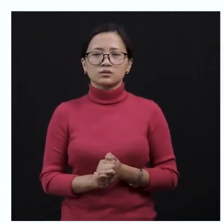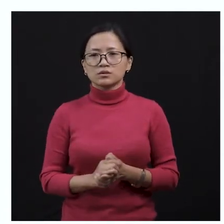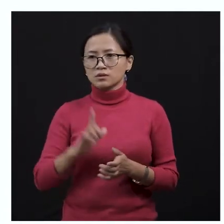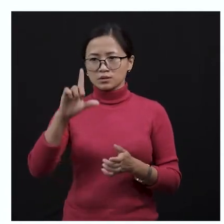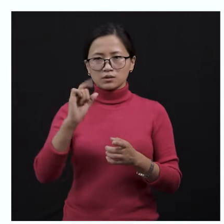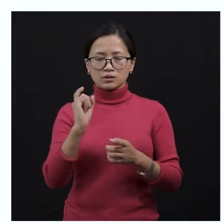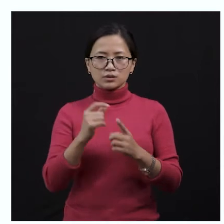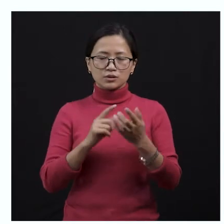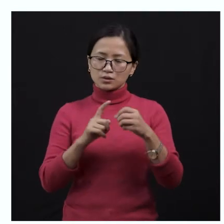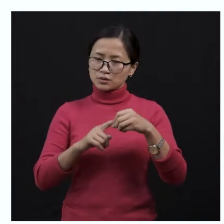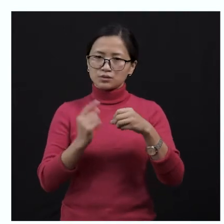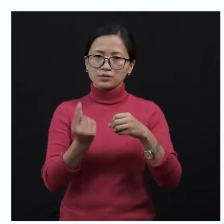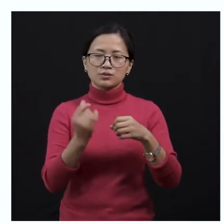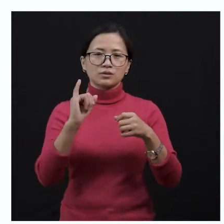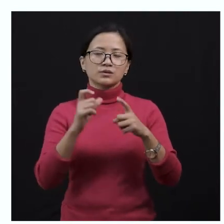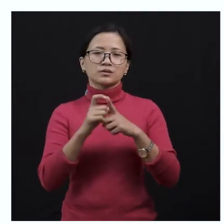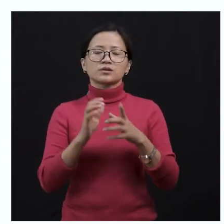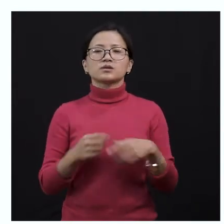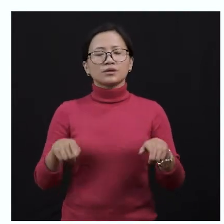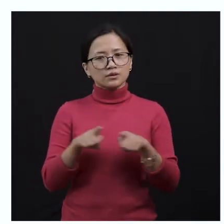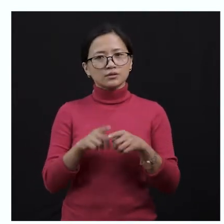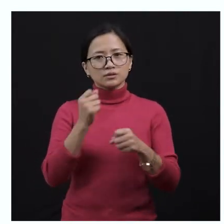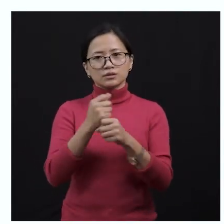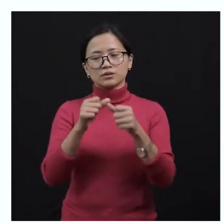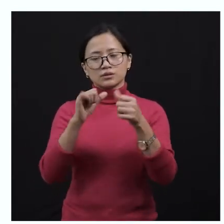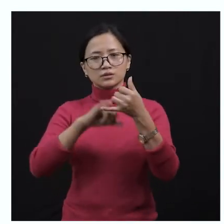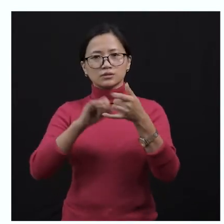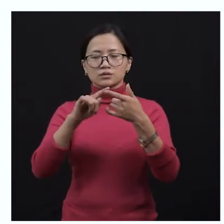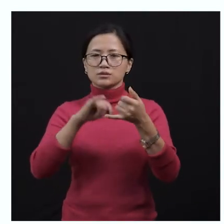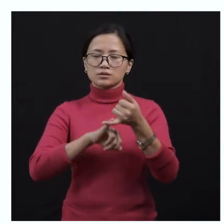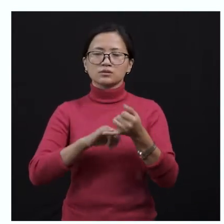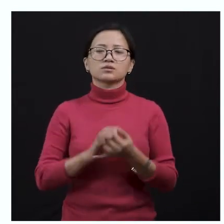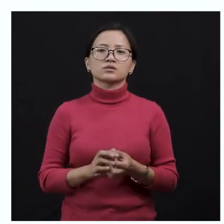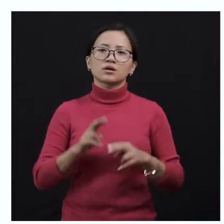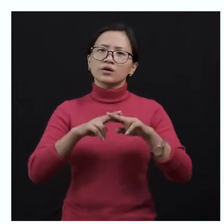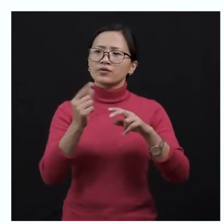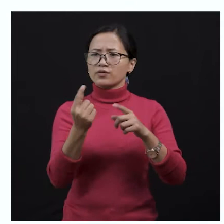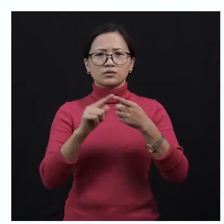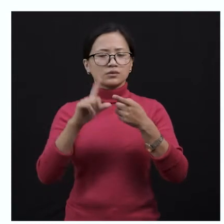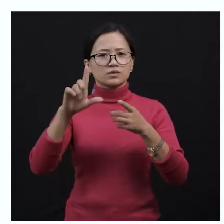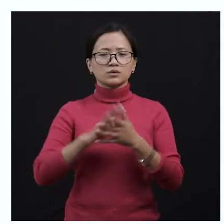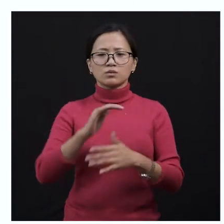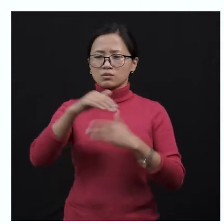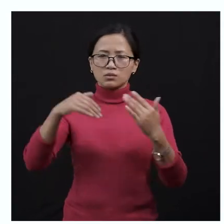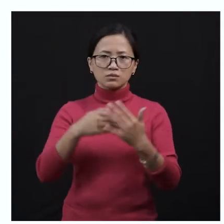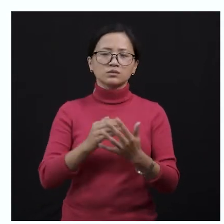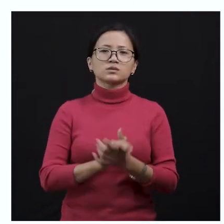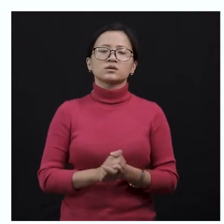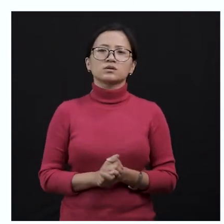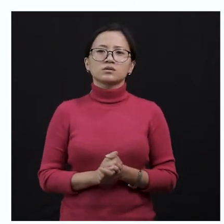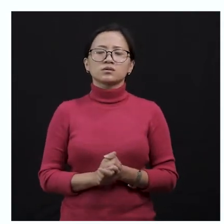liquid fuel, and we have a gaseous fuel. And all the solid, liquid, and